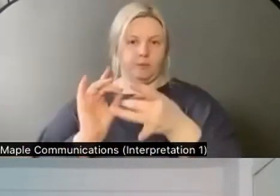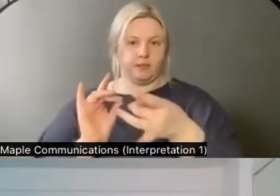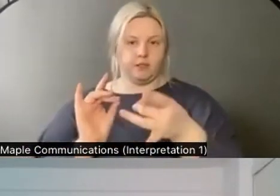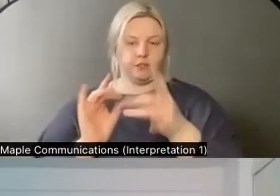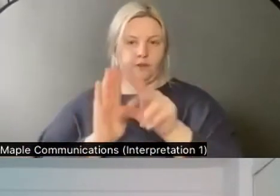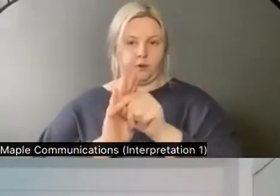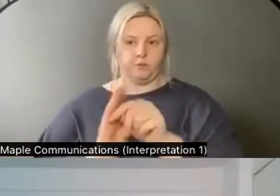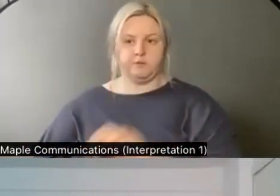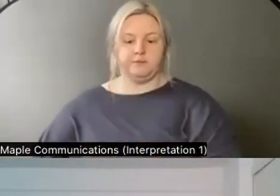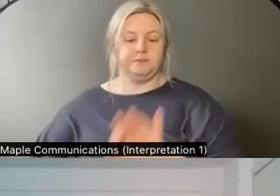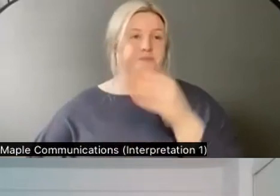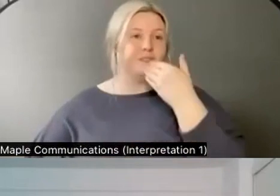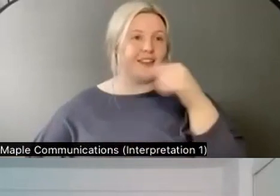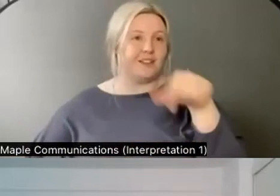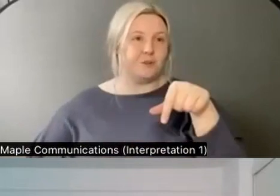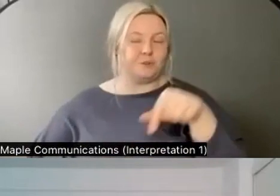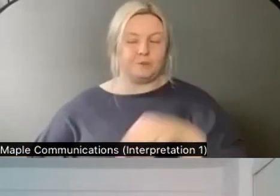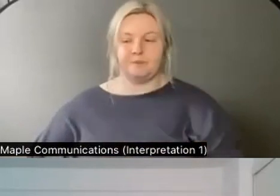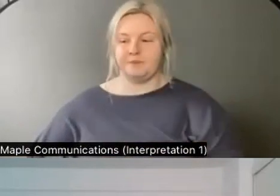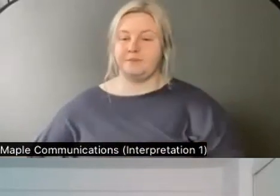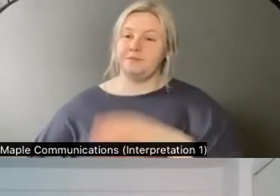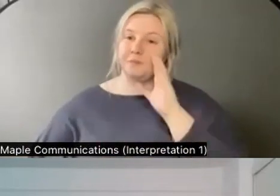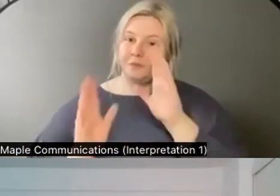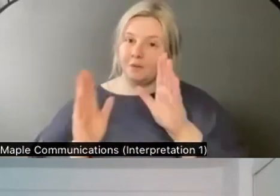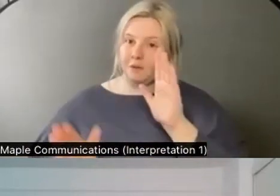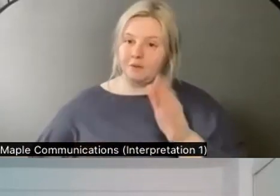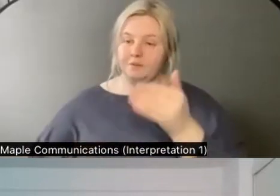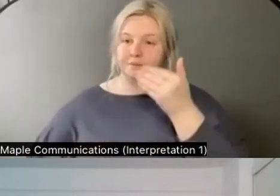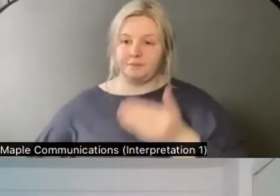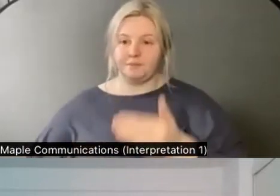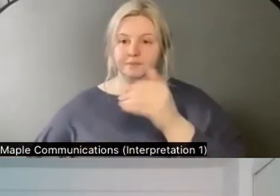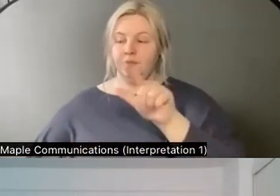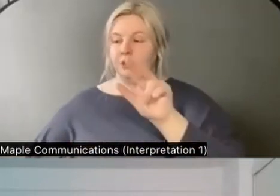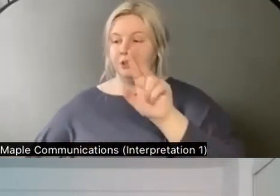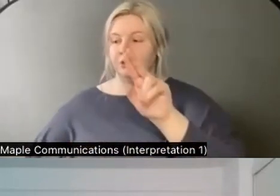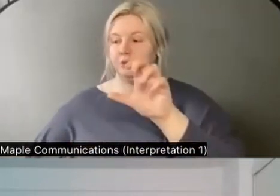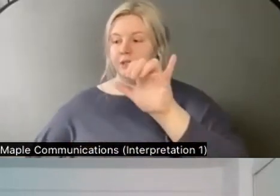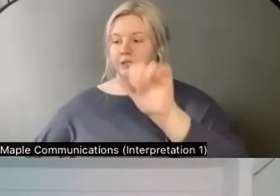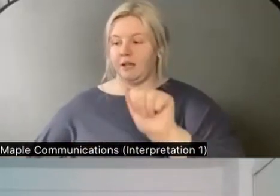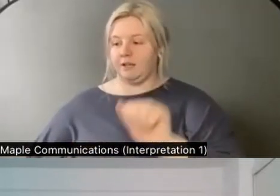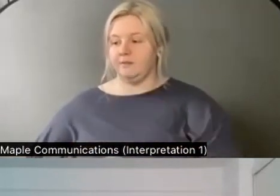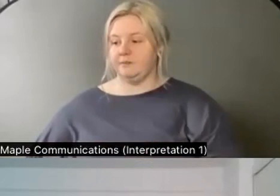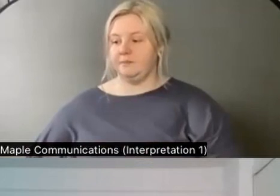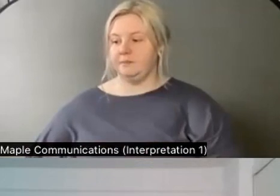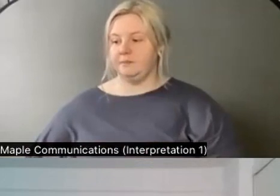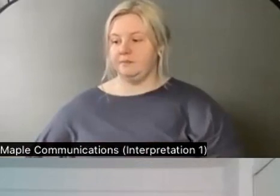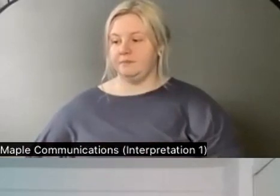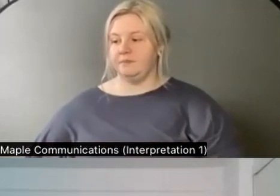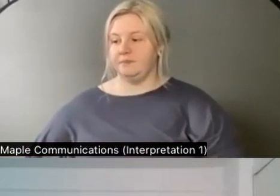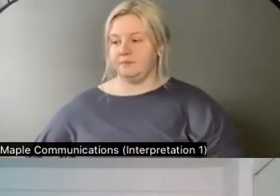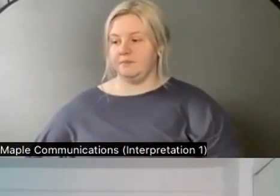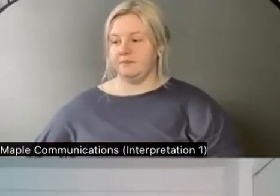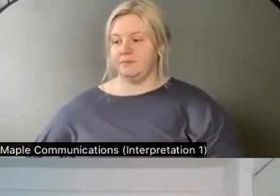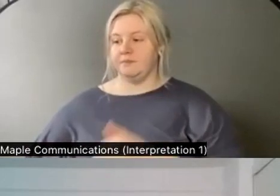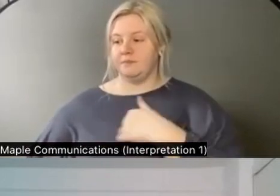Great, thanks, Q. So hi, everyone. I'm Lucia. I'm coming to